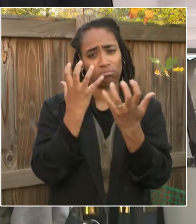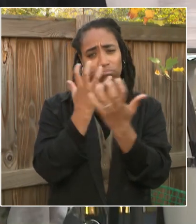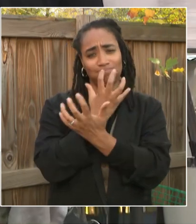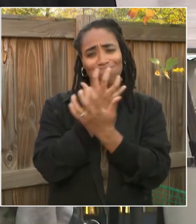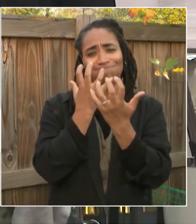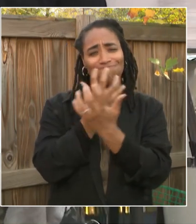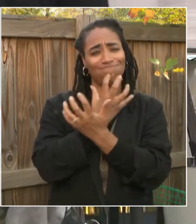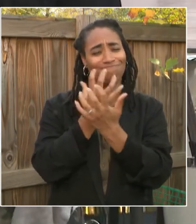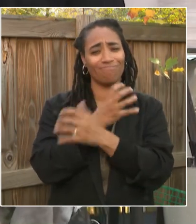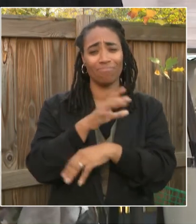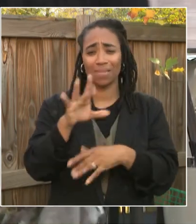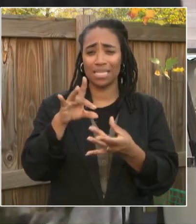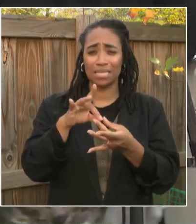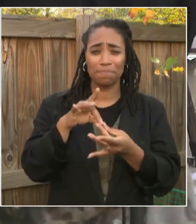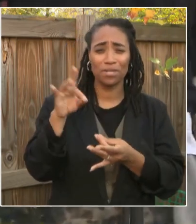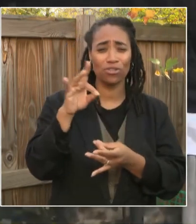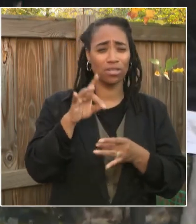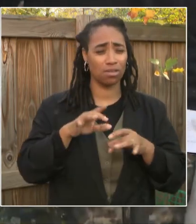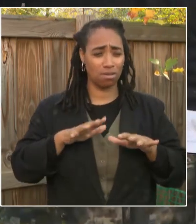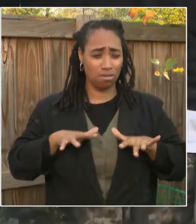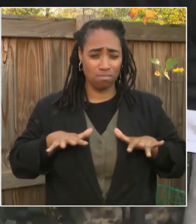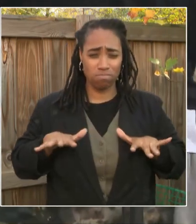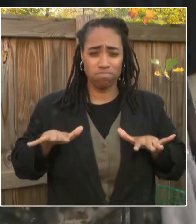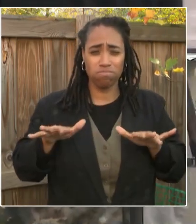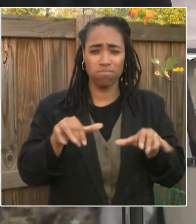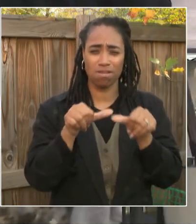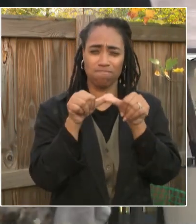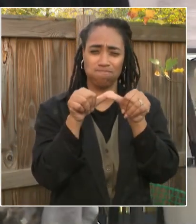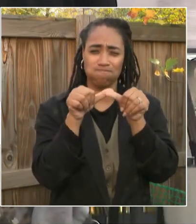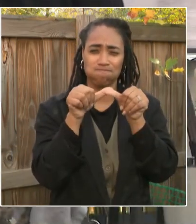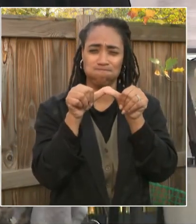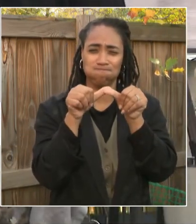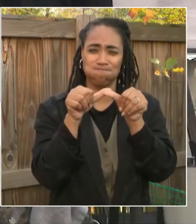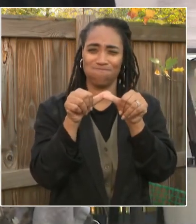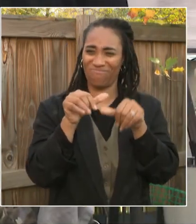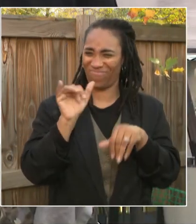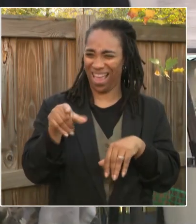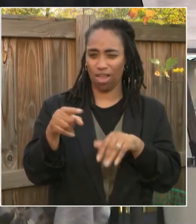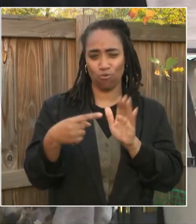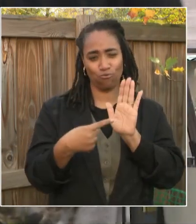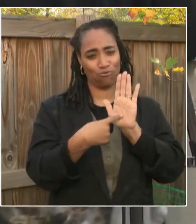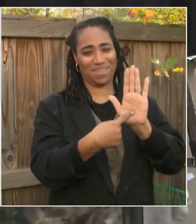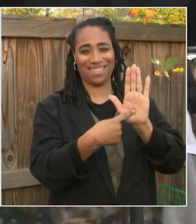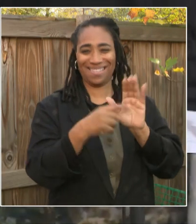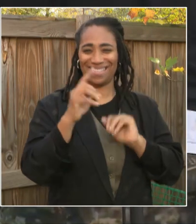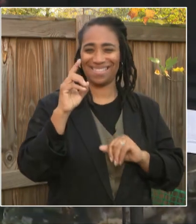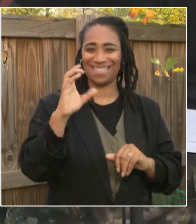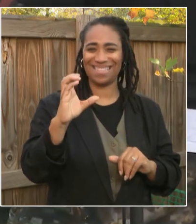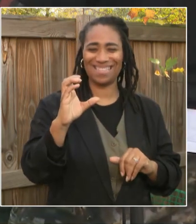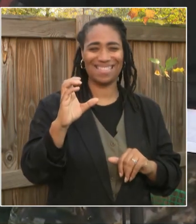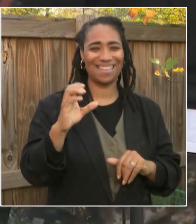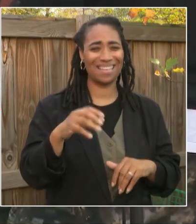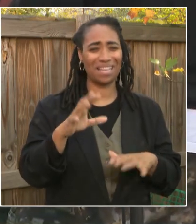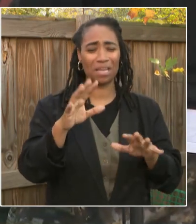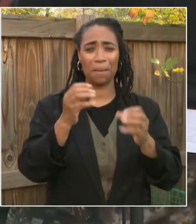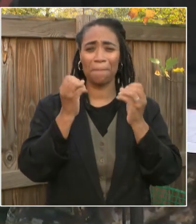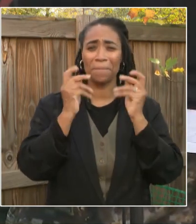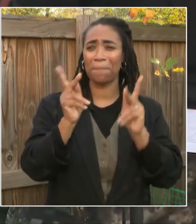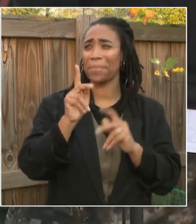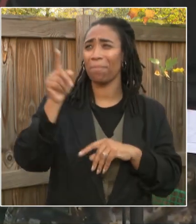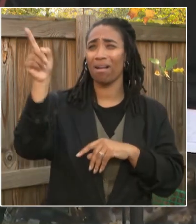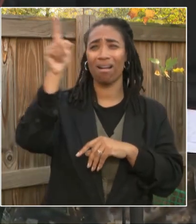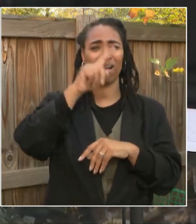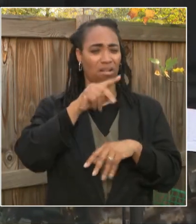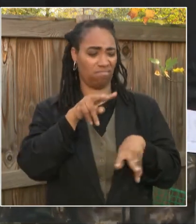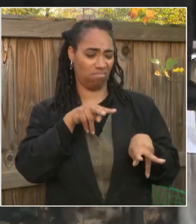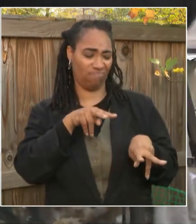and resilience of the city's people. And that's important in times when people are trying to mute go-go music. When people were trying to mute go-go